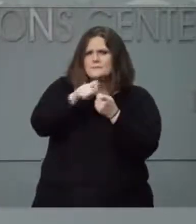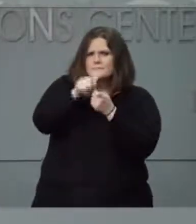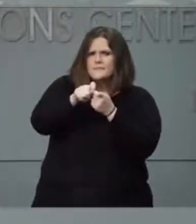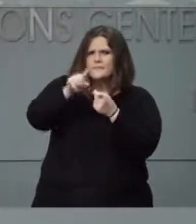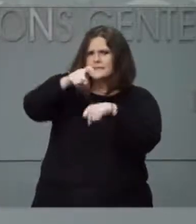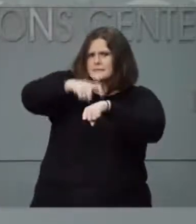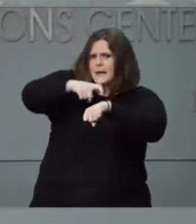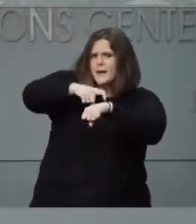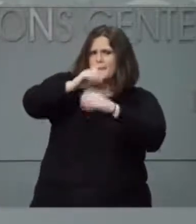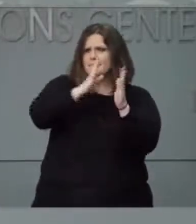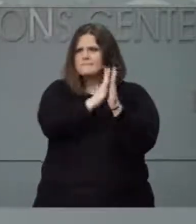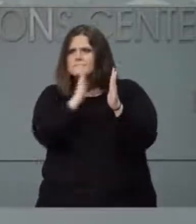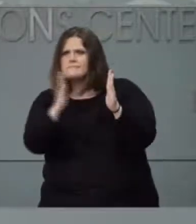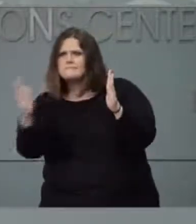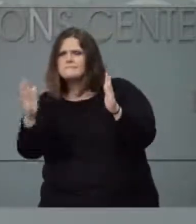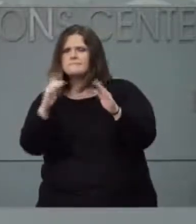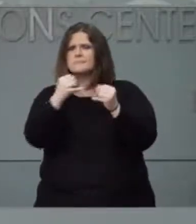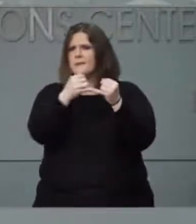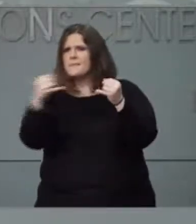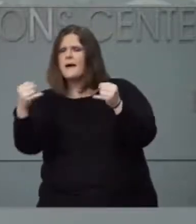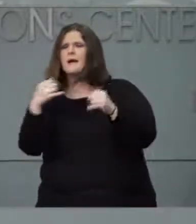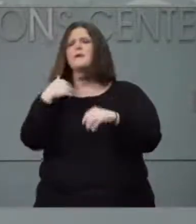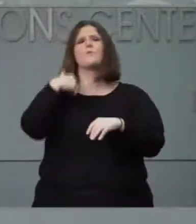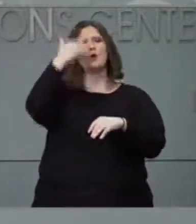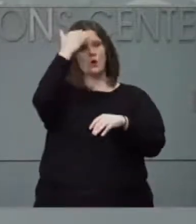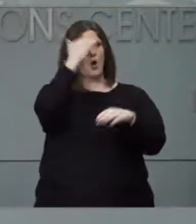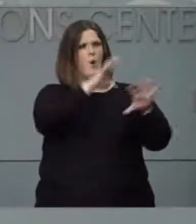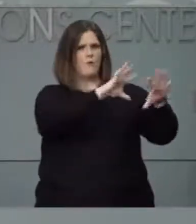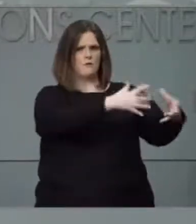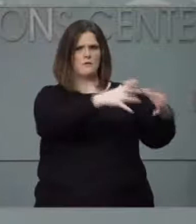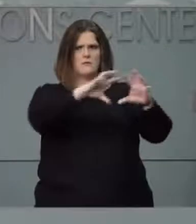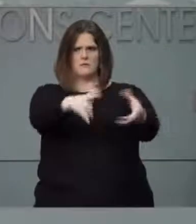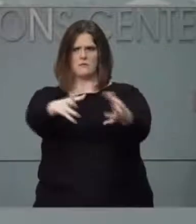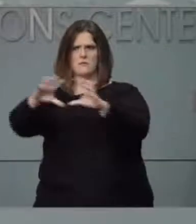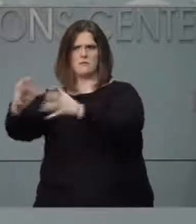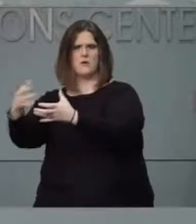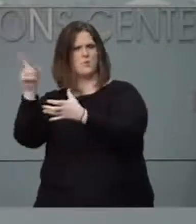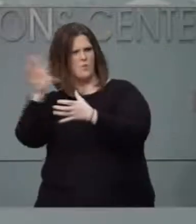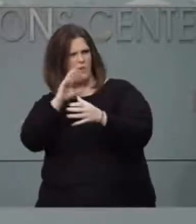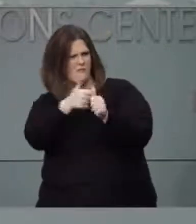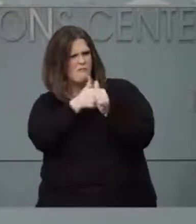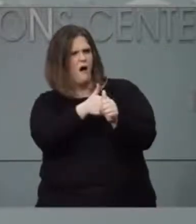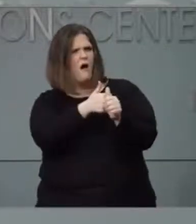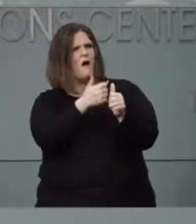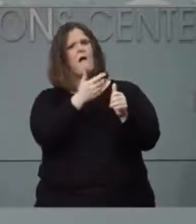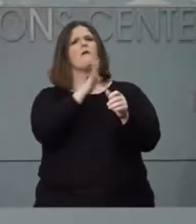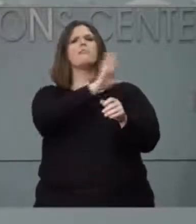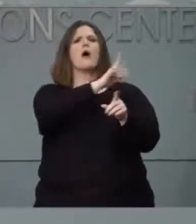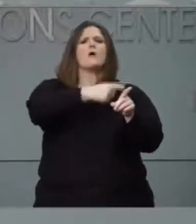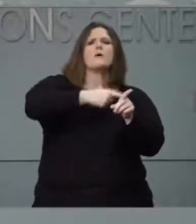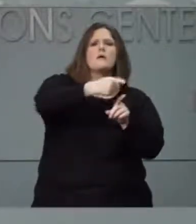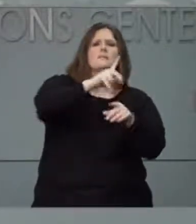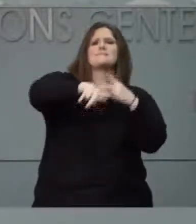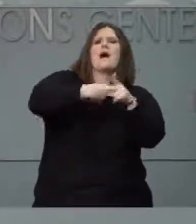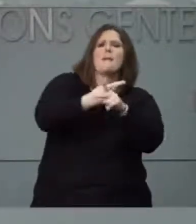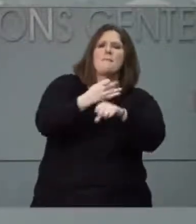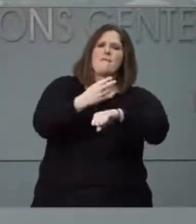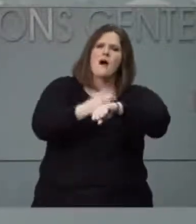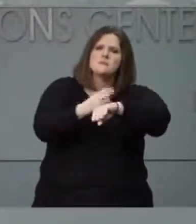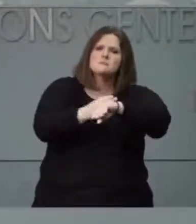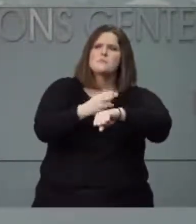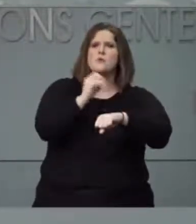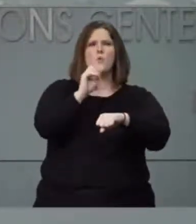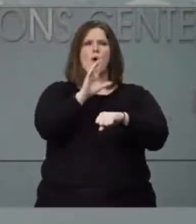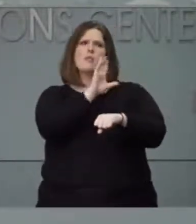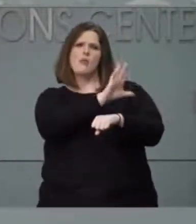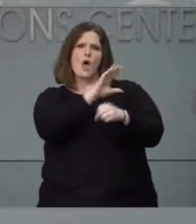doses. Is North Carolina distributing them to healthcare workers based on specialty or sort of number of COVID cases per